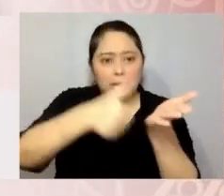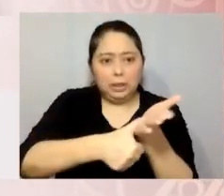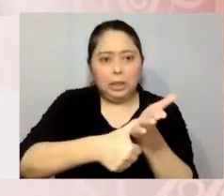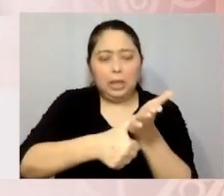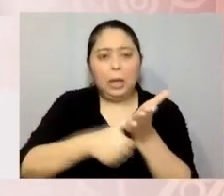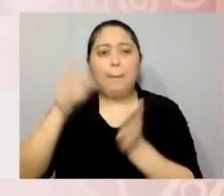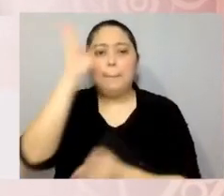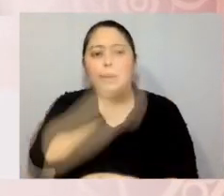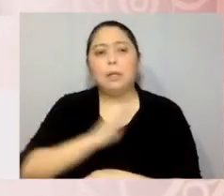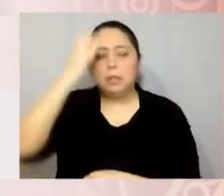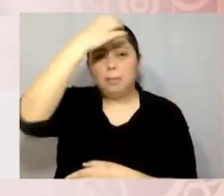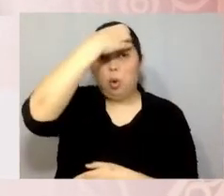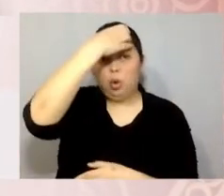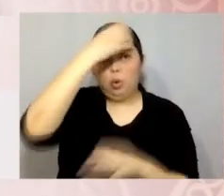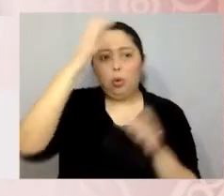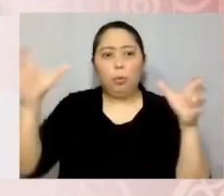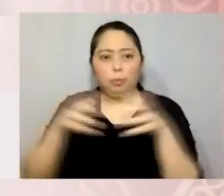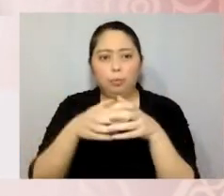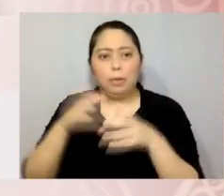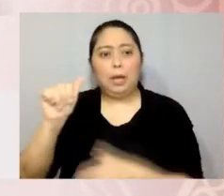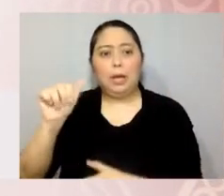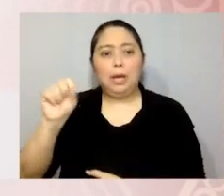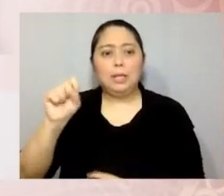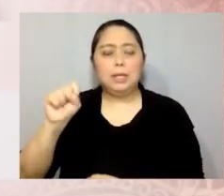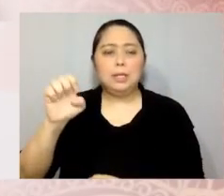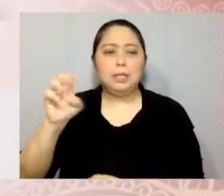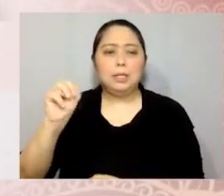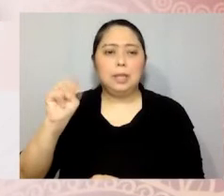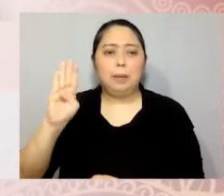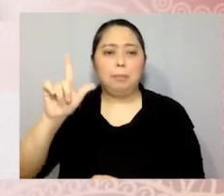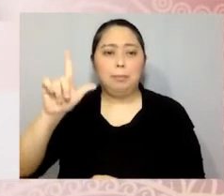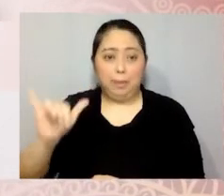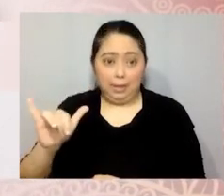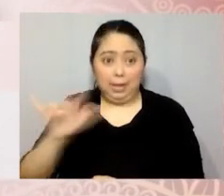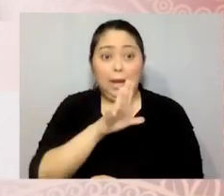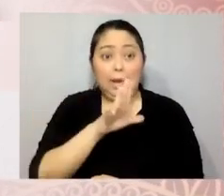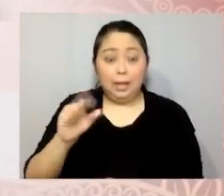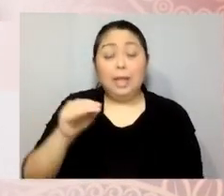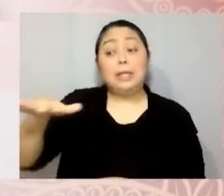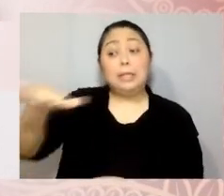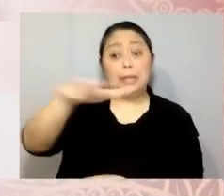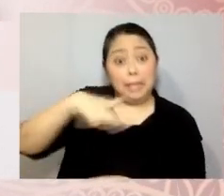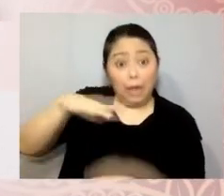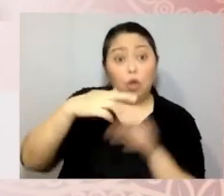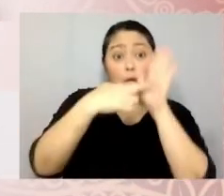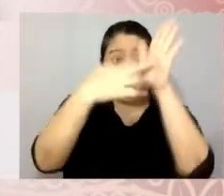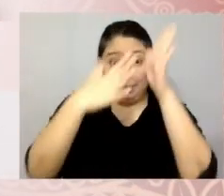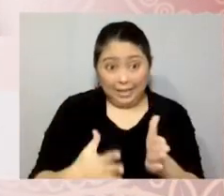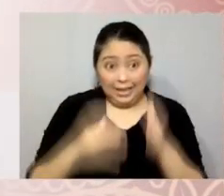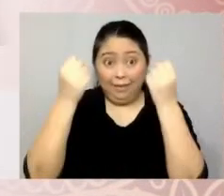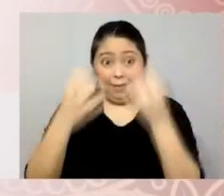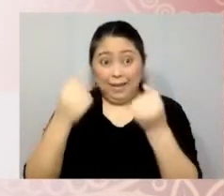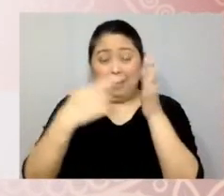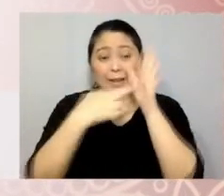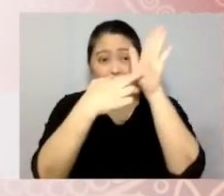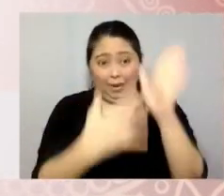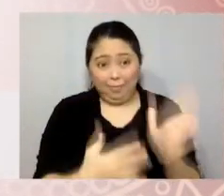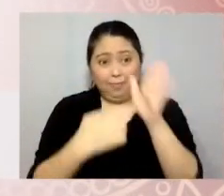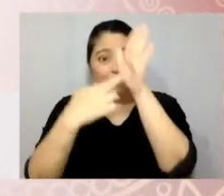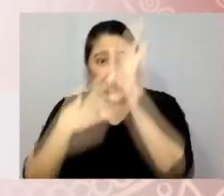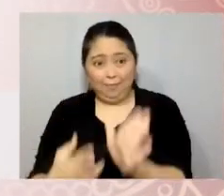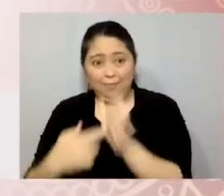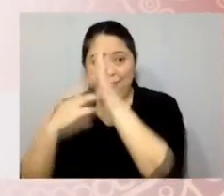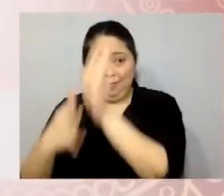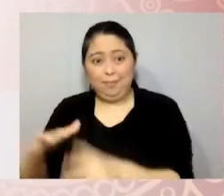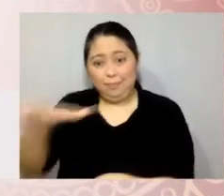Assembly. These representatives, in turn, shall elect the region's chief minister among themselves. This is different from